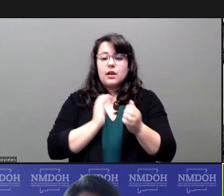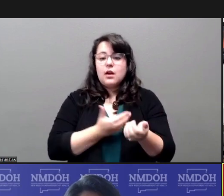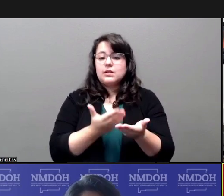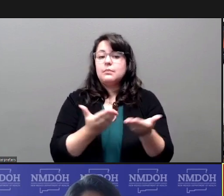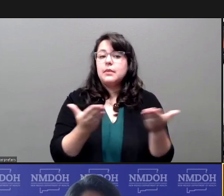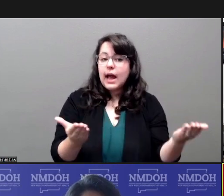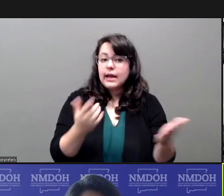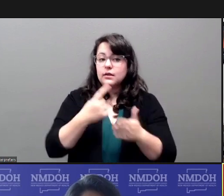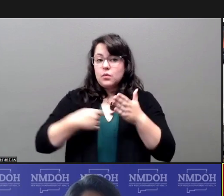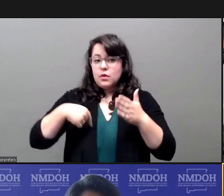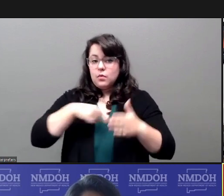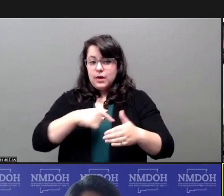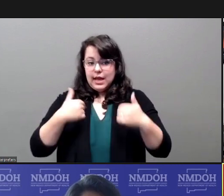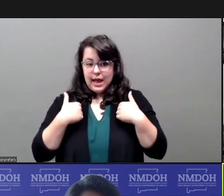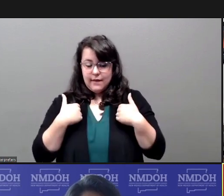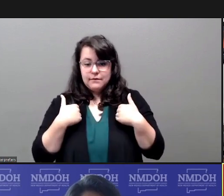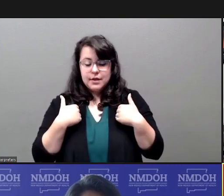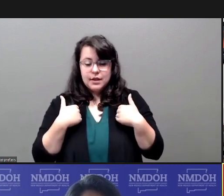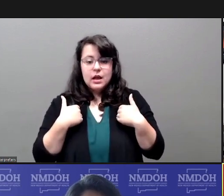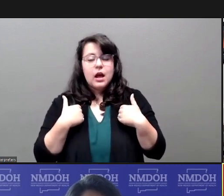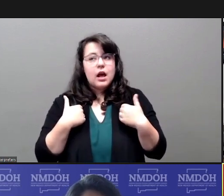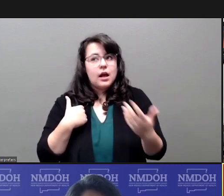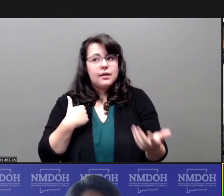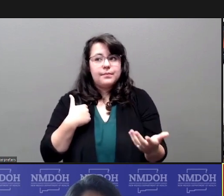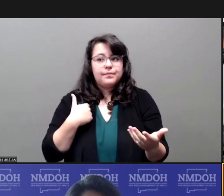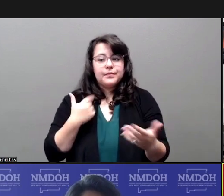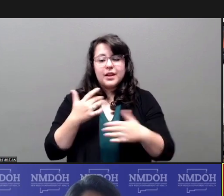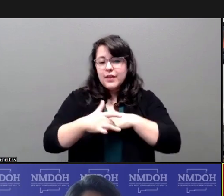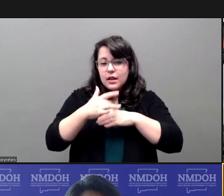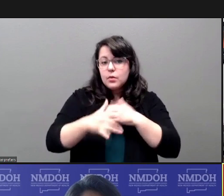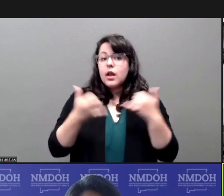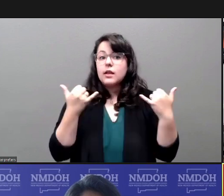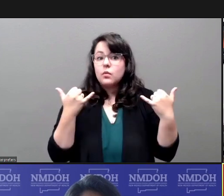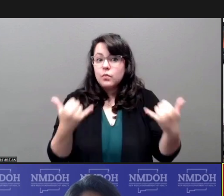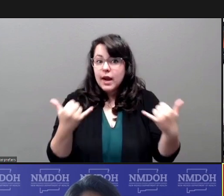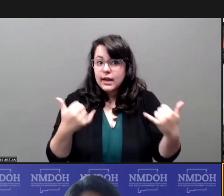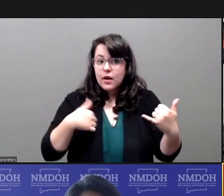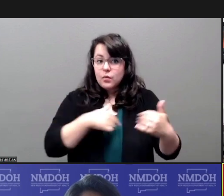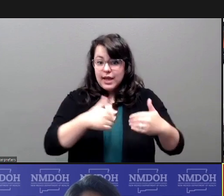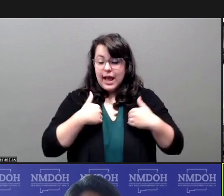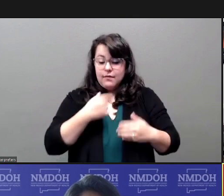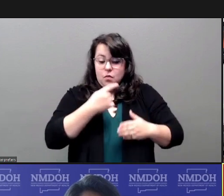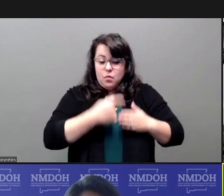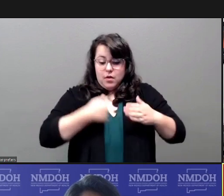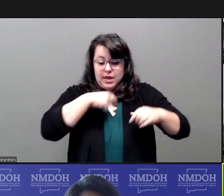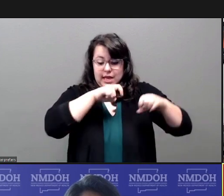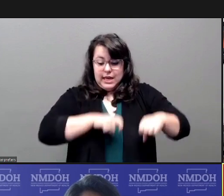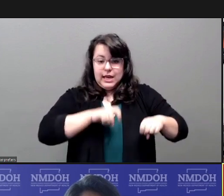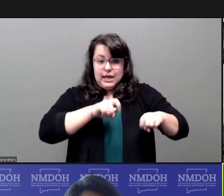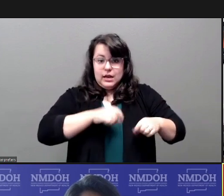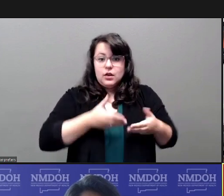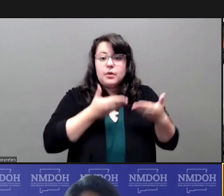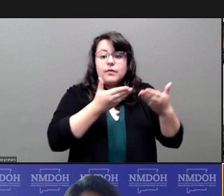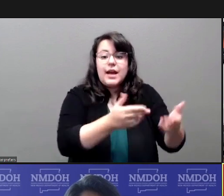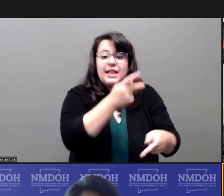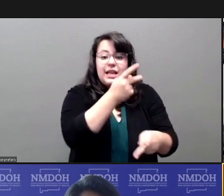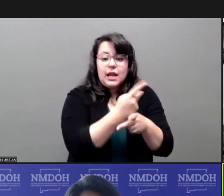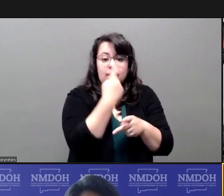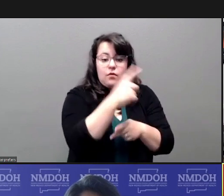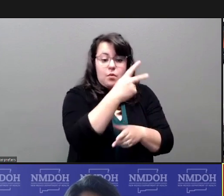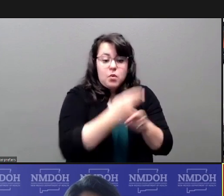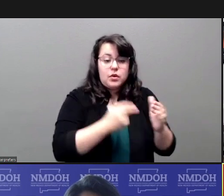have. And we have, right now we have what we need to provide the care for both adults and